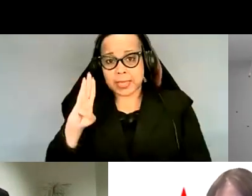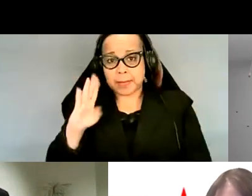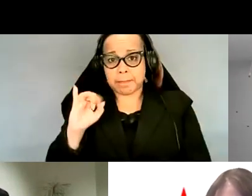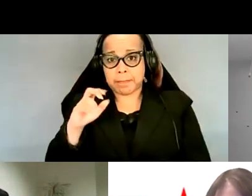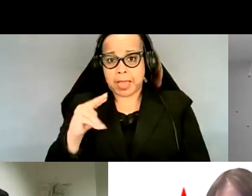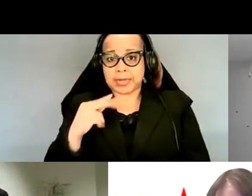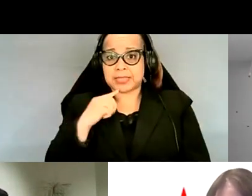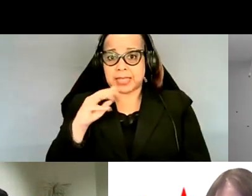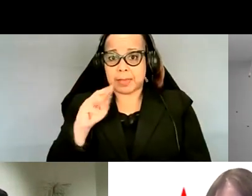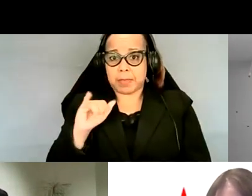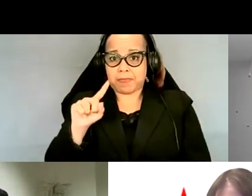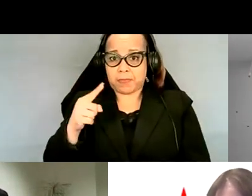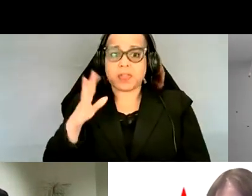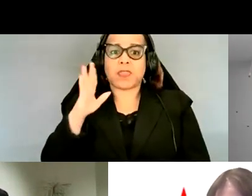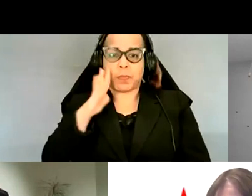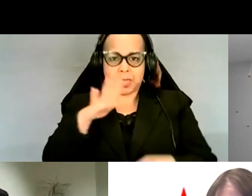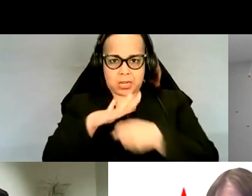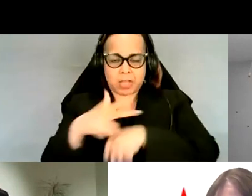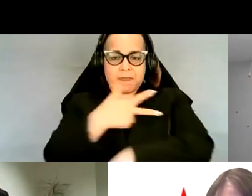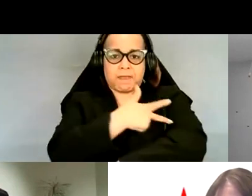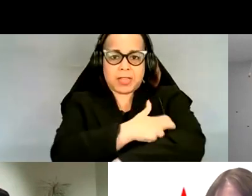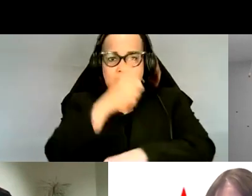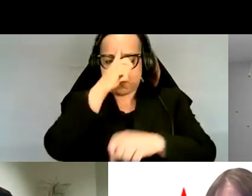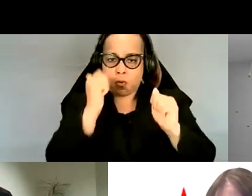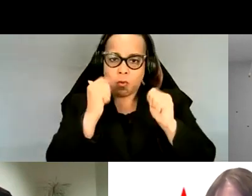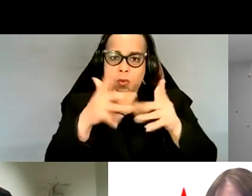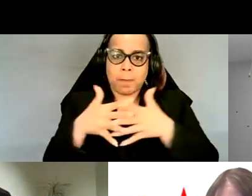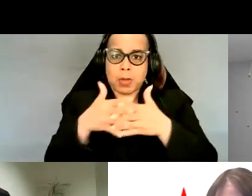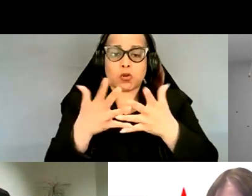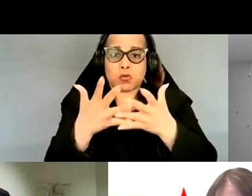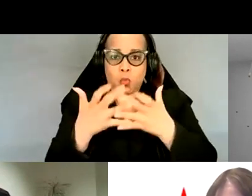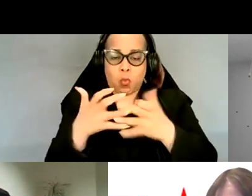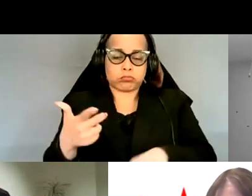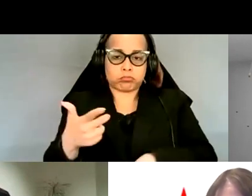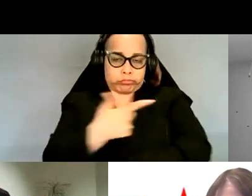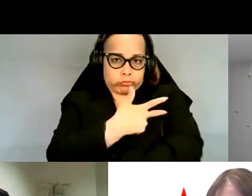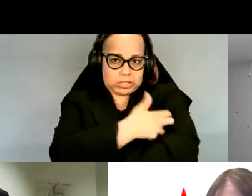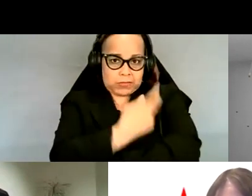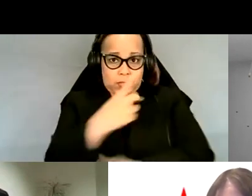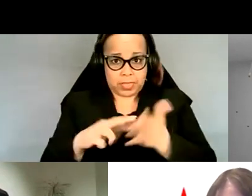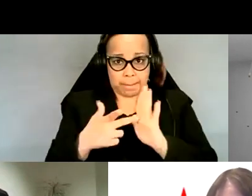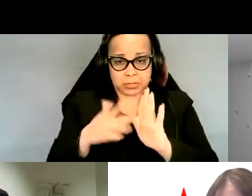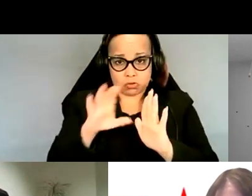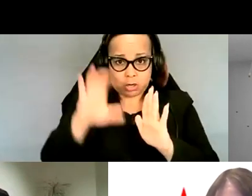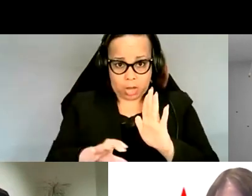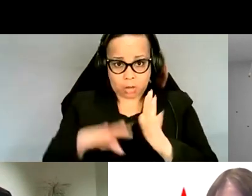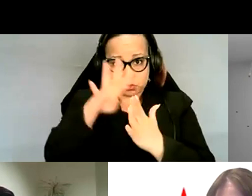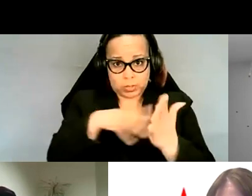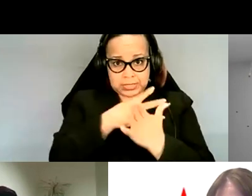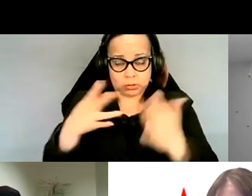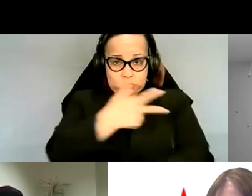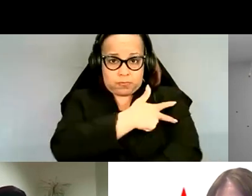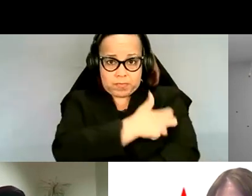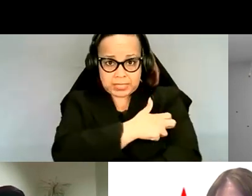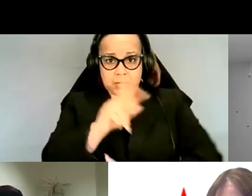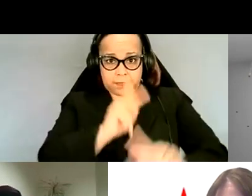by May 1st, there will be enough vaccines for all Americans who wish to receive one. Does this mean that the city of Chicago is on schedule to vaccinate